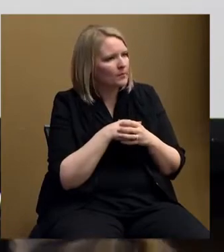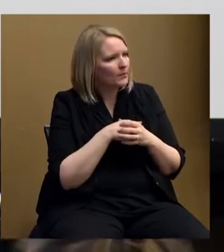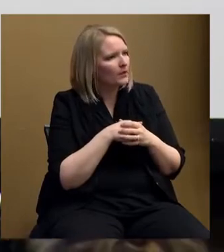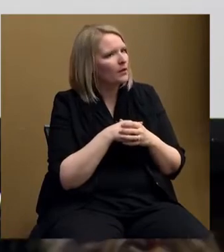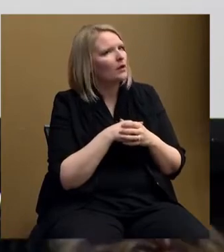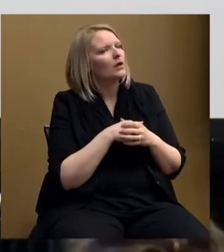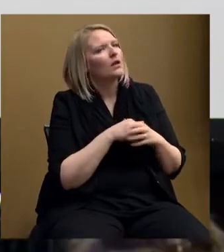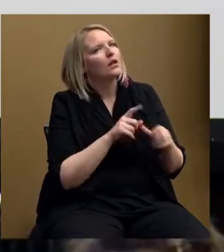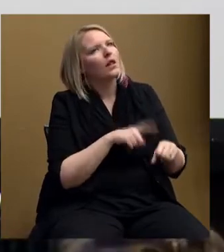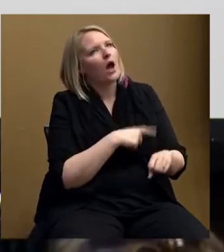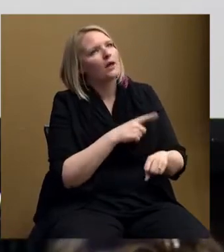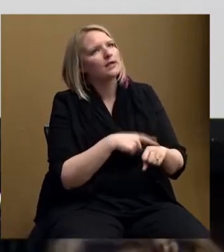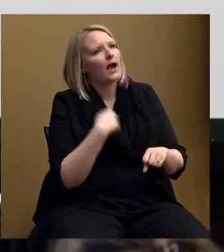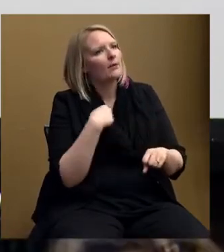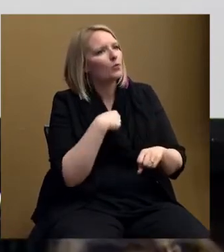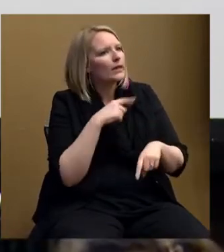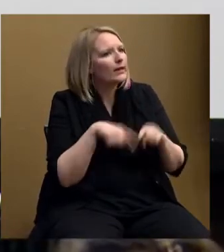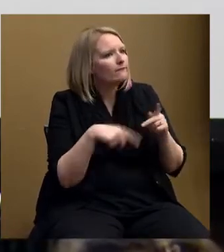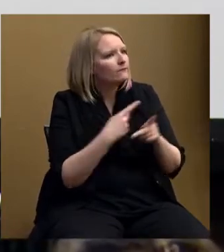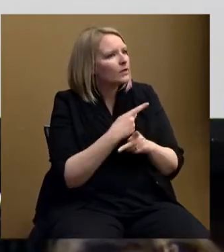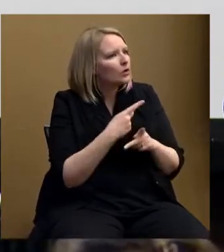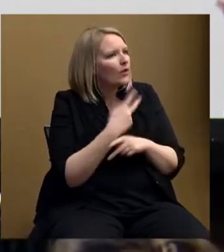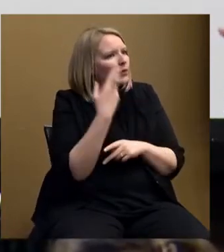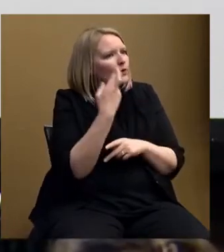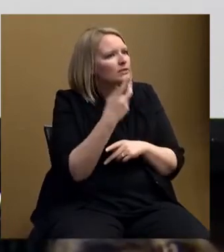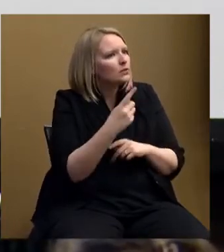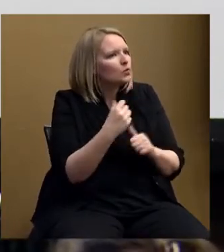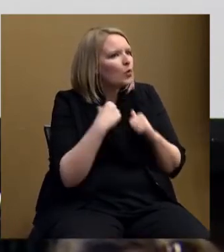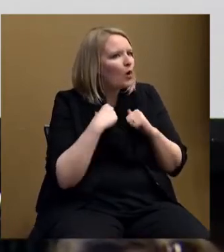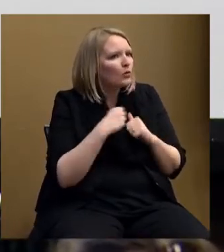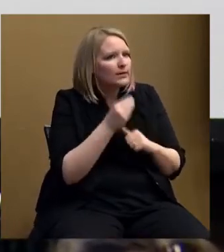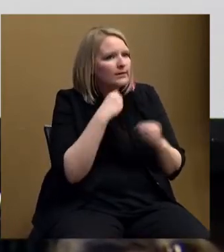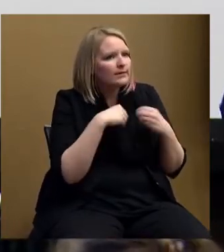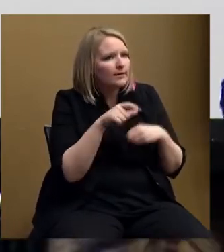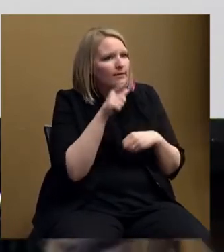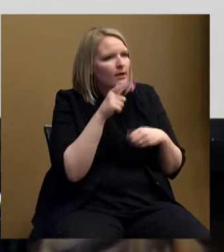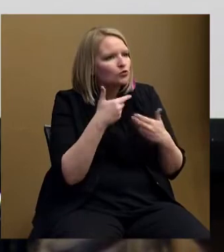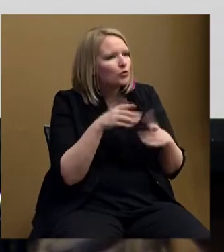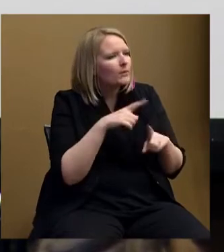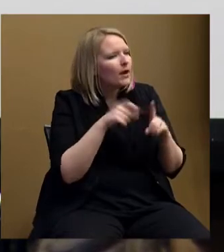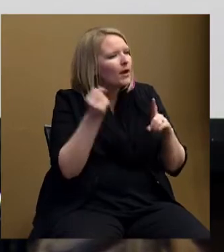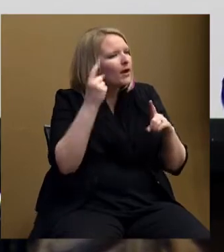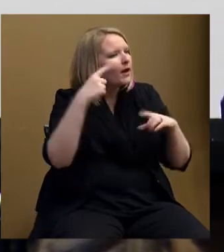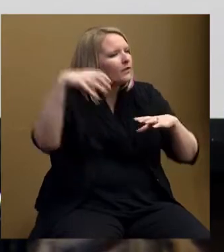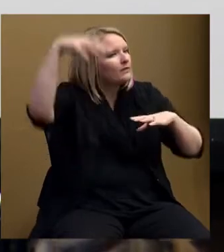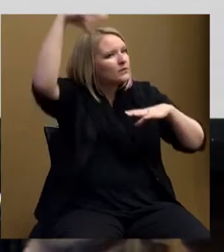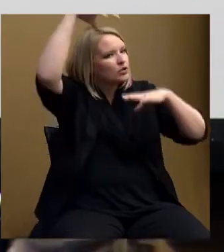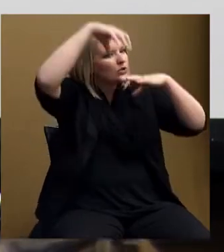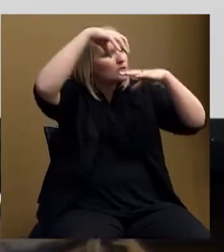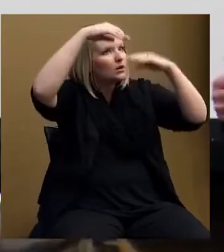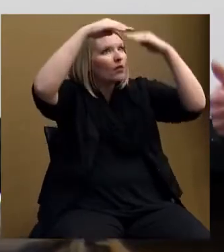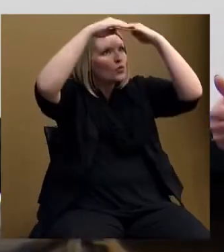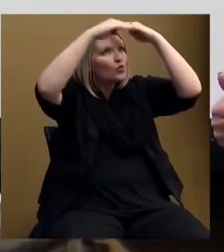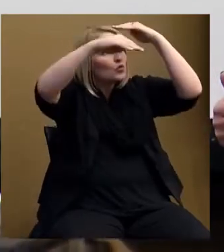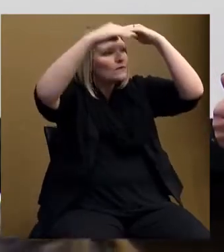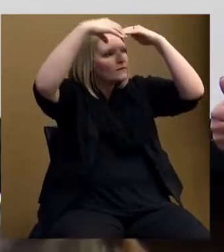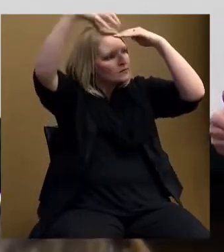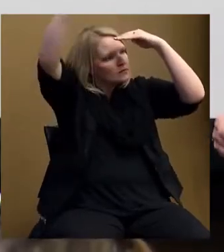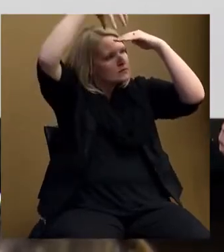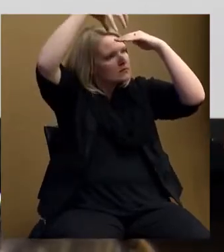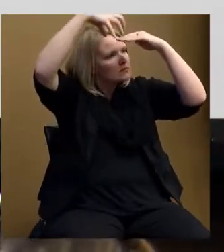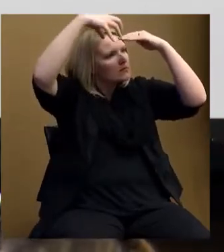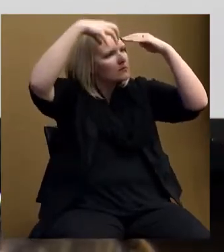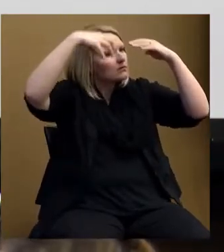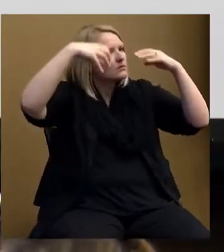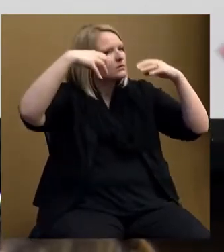it took us to figure out what was going on? Because we just thought he didn't want to be with his